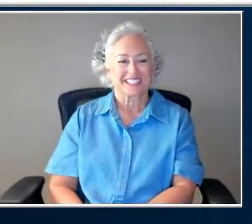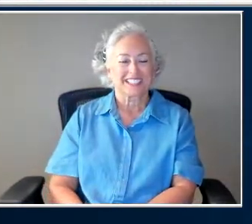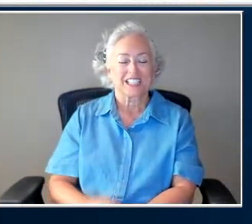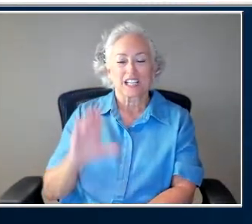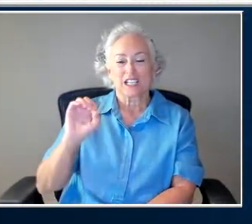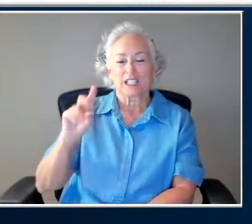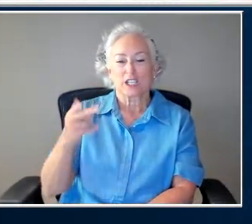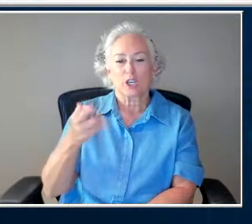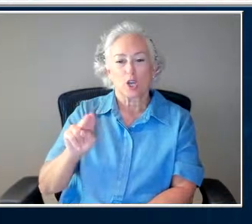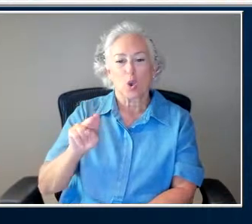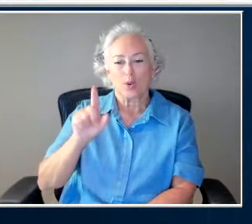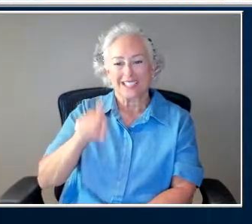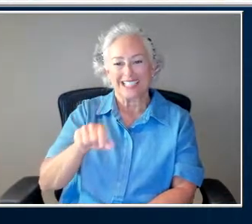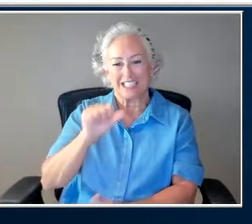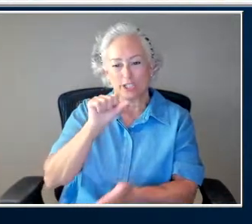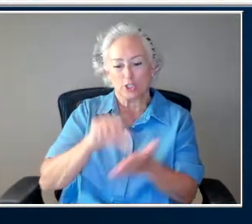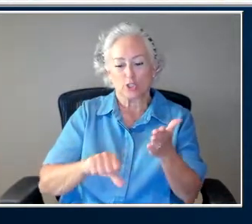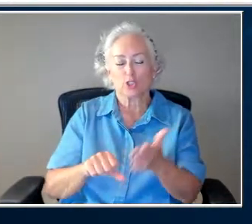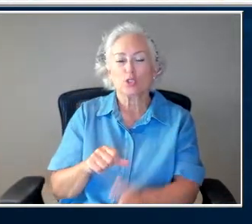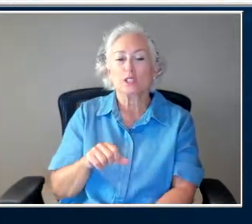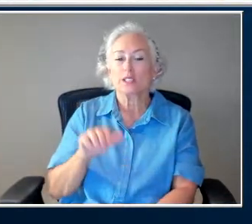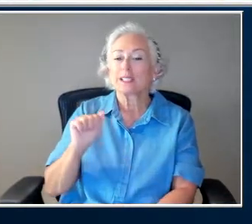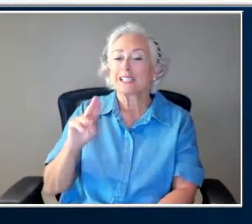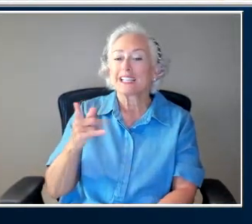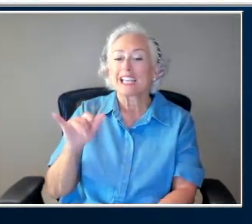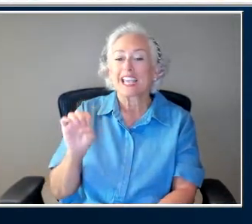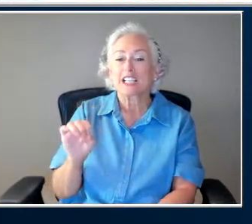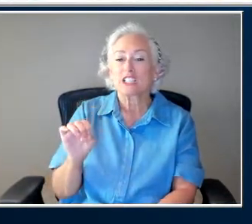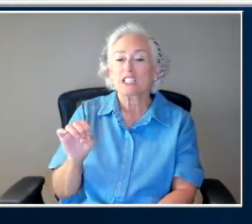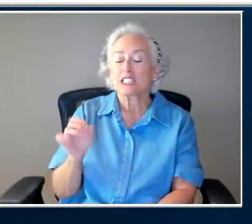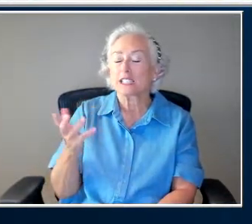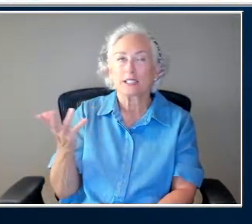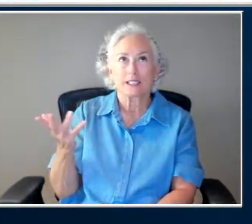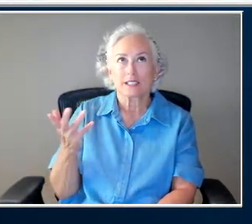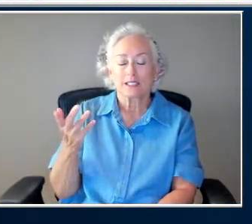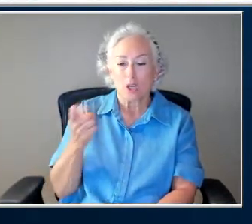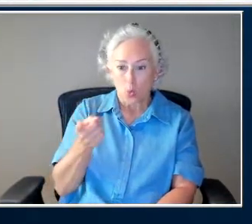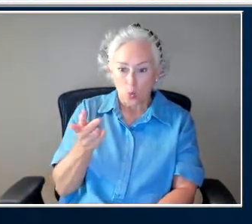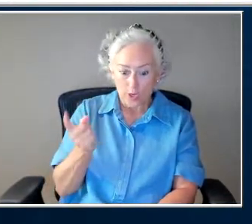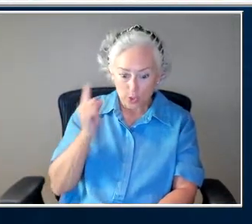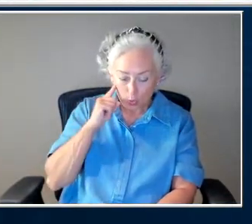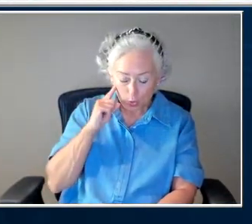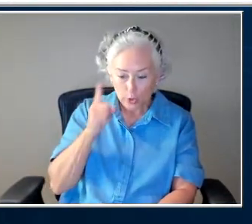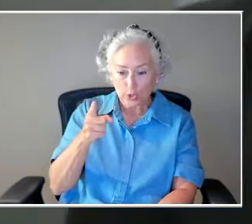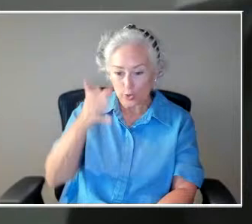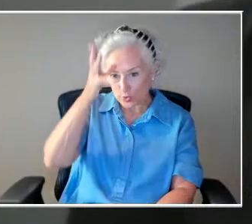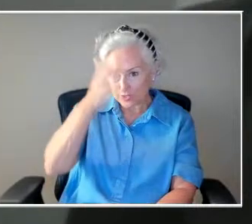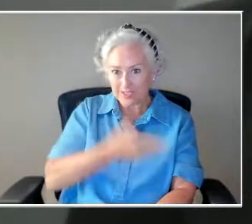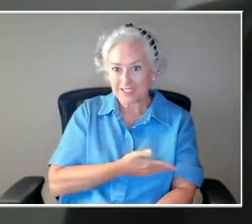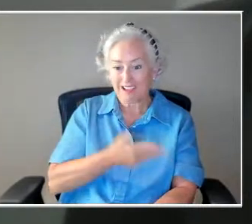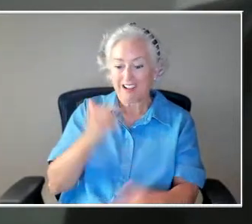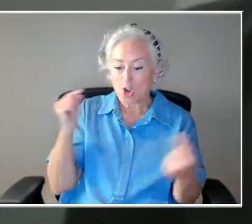surgery. Angie, as a mom, what was it like hearing that your son was hurt again?